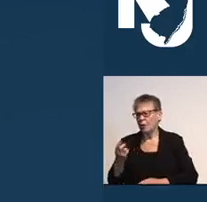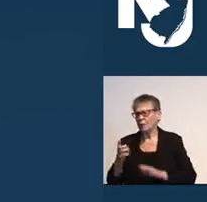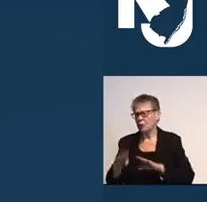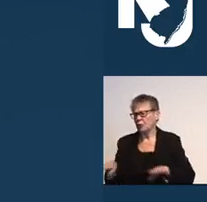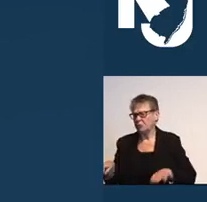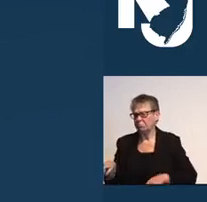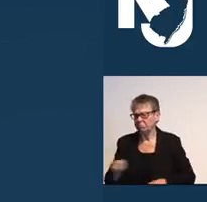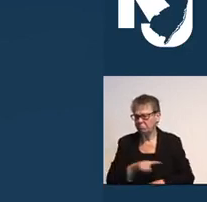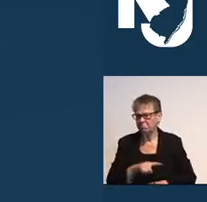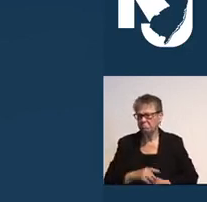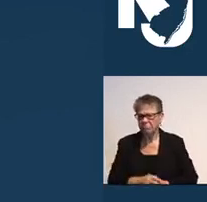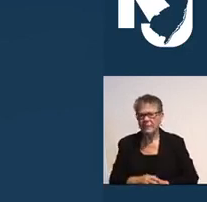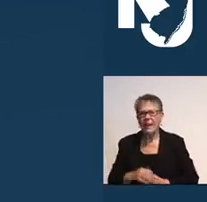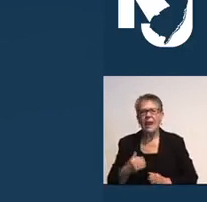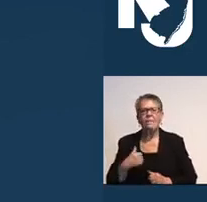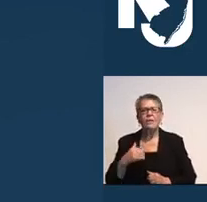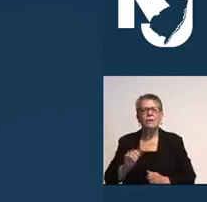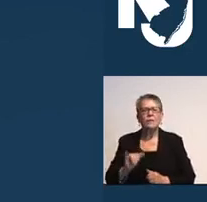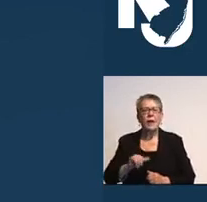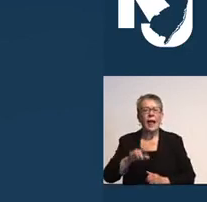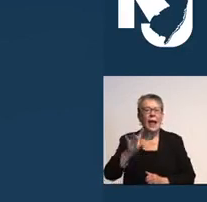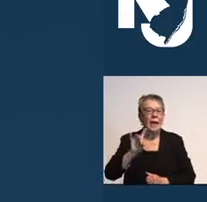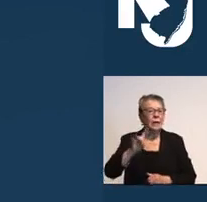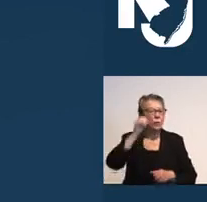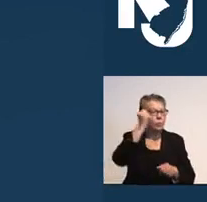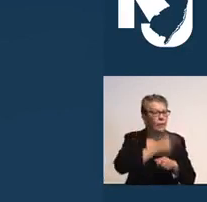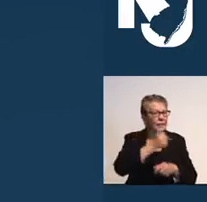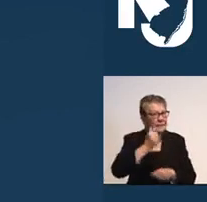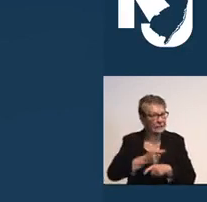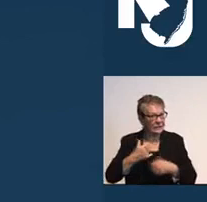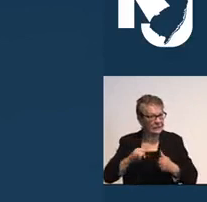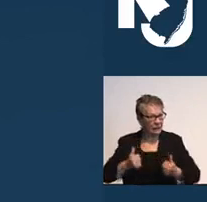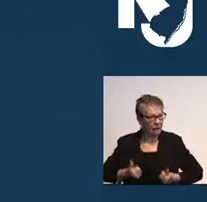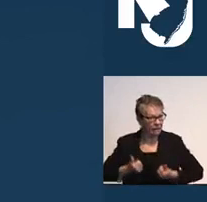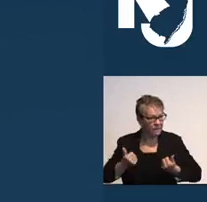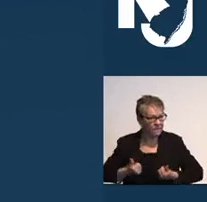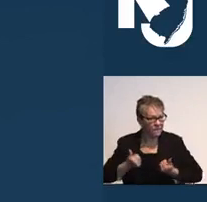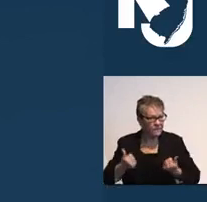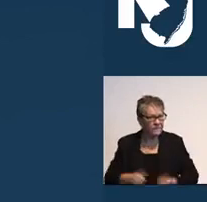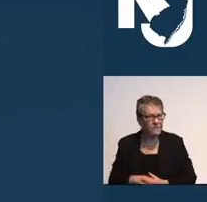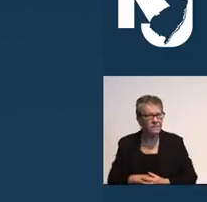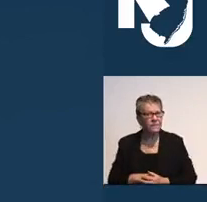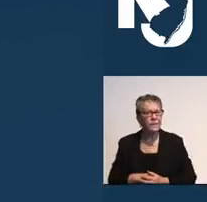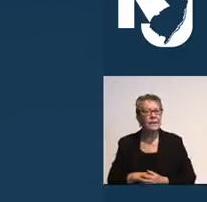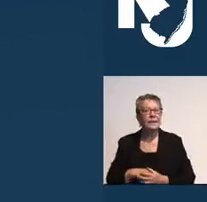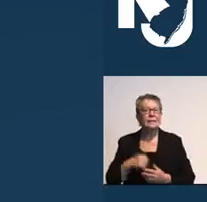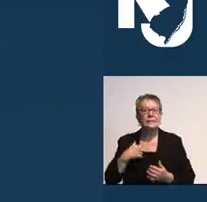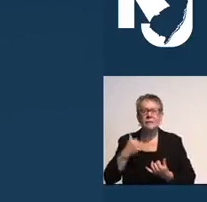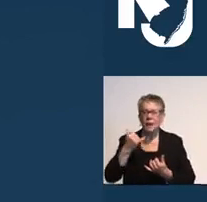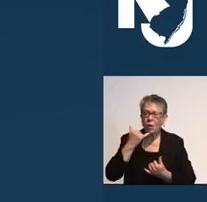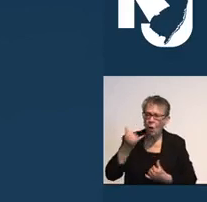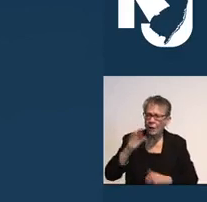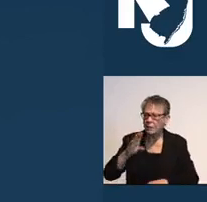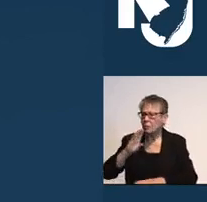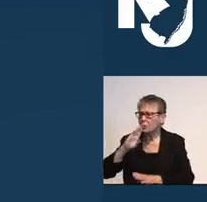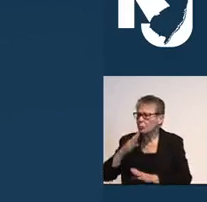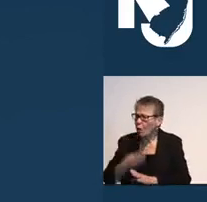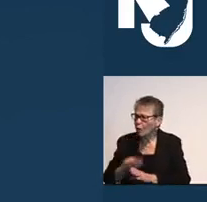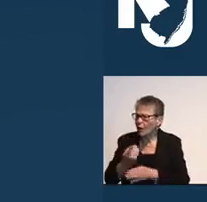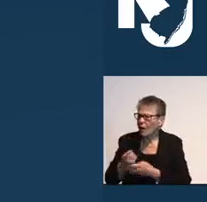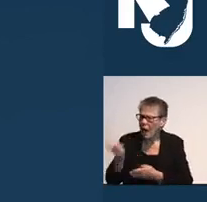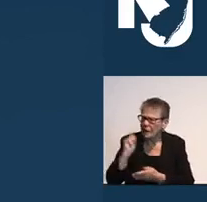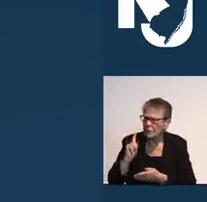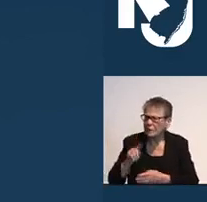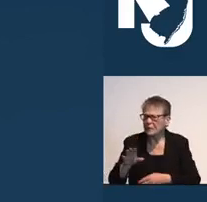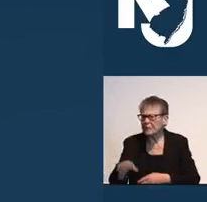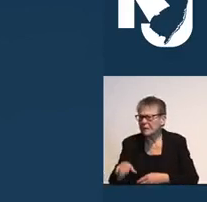8 surviving brothers and sisters. I had the honor of speaking with his daughter, Denise, last week. Ralph passed Judy on April